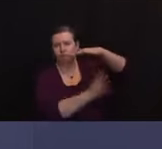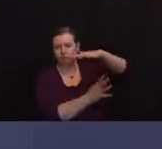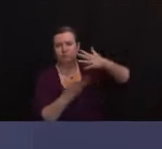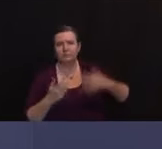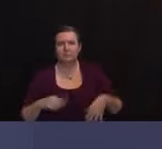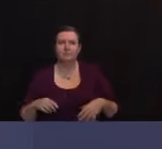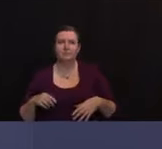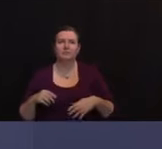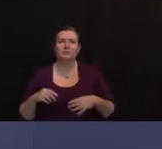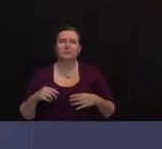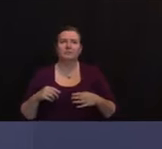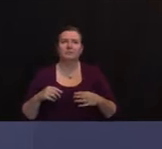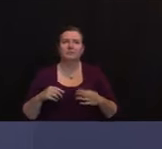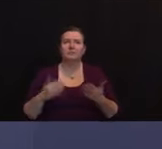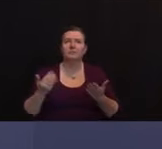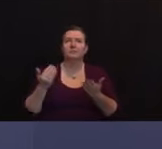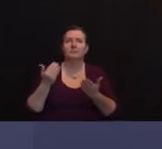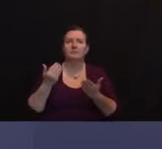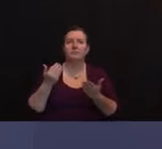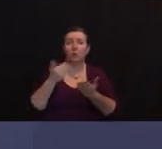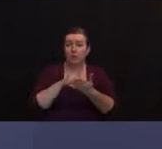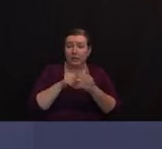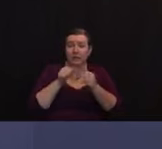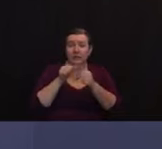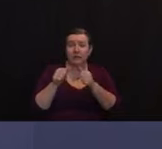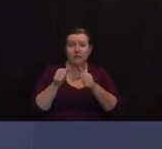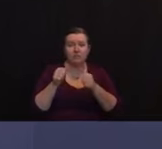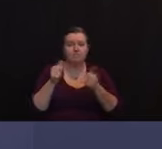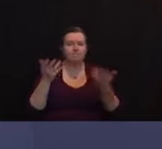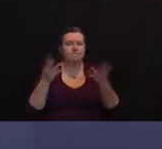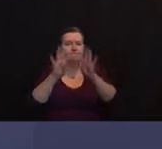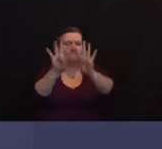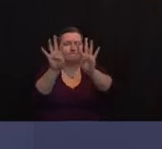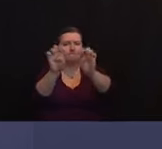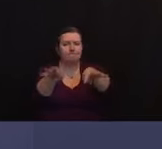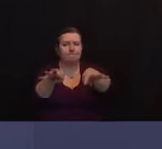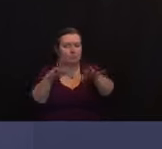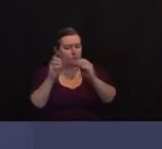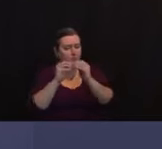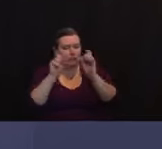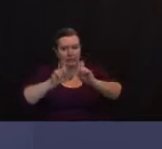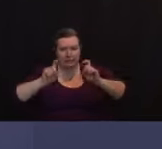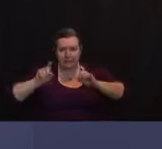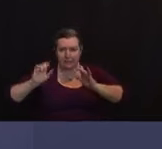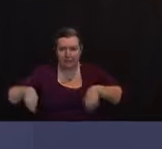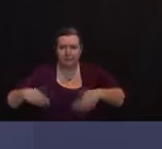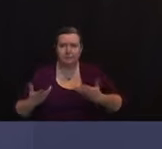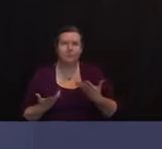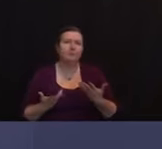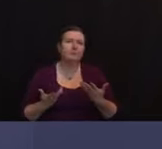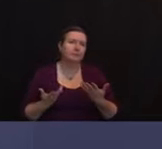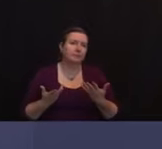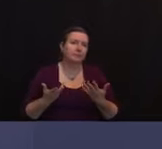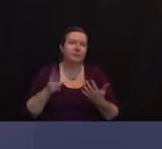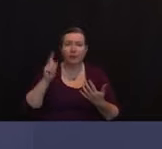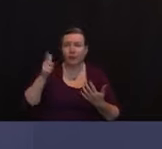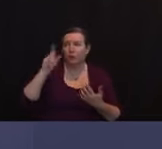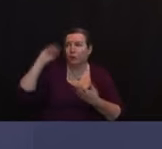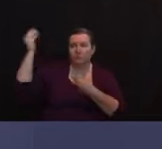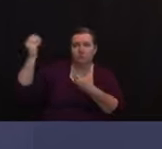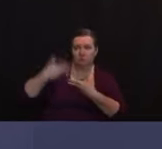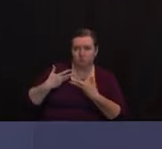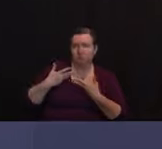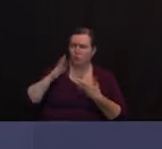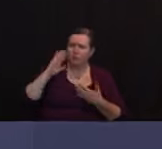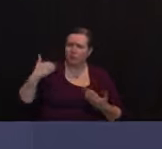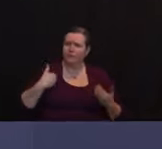study. All the vaccines are still under study. There will come a time when we'll have all that information, and a vaccine passport may